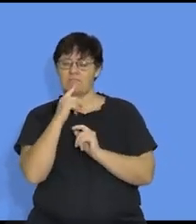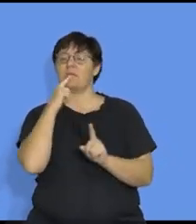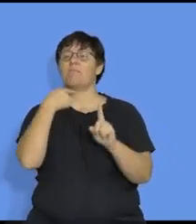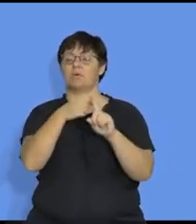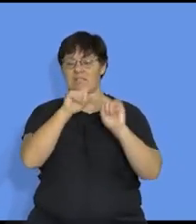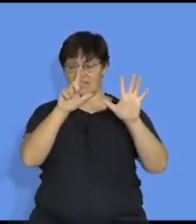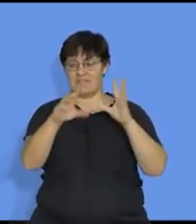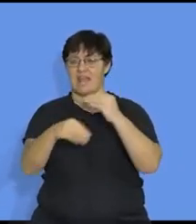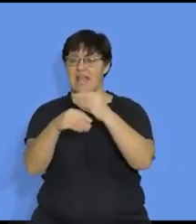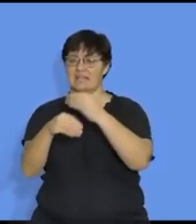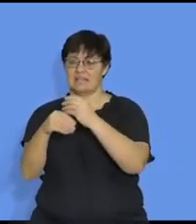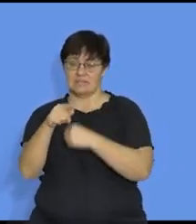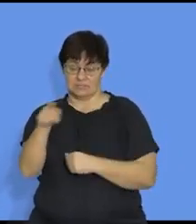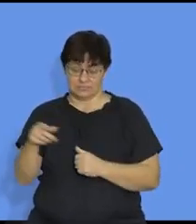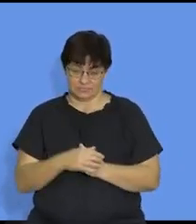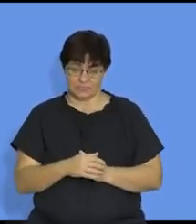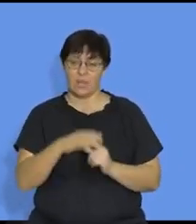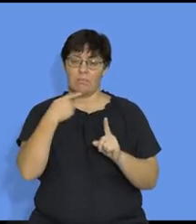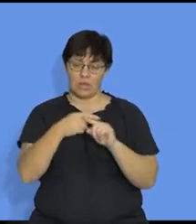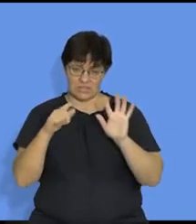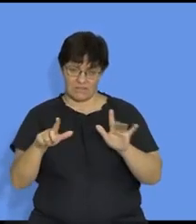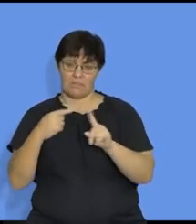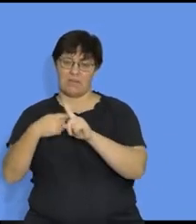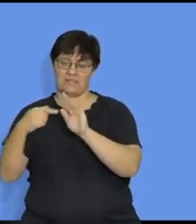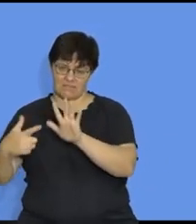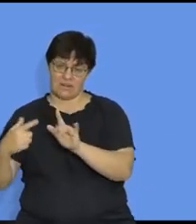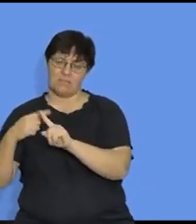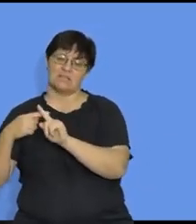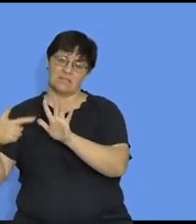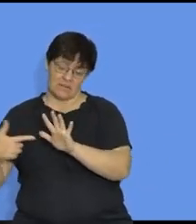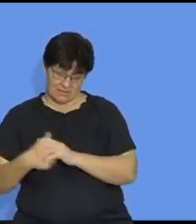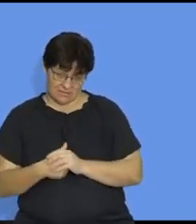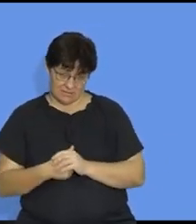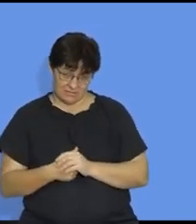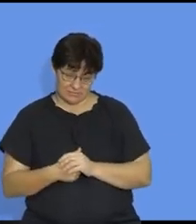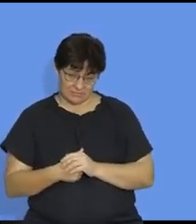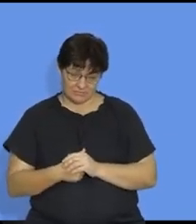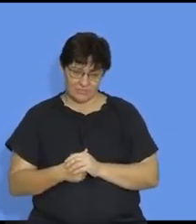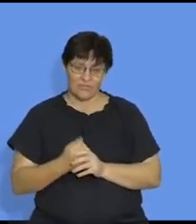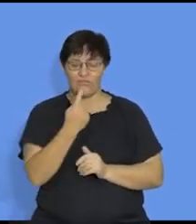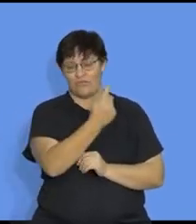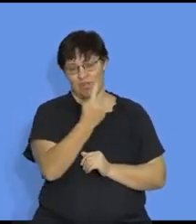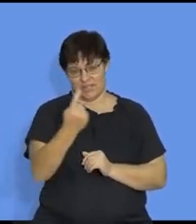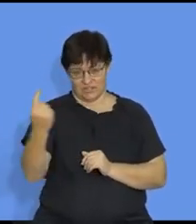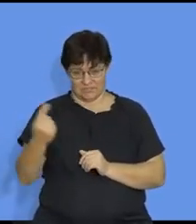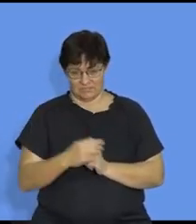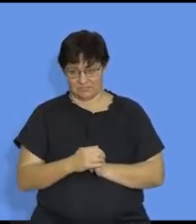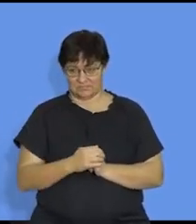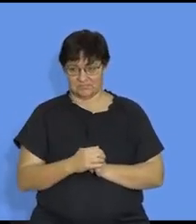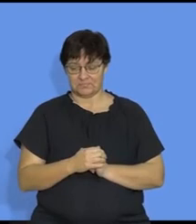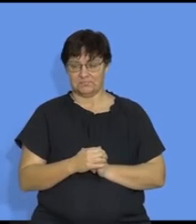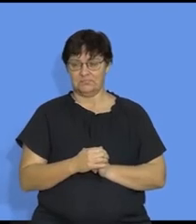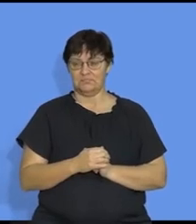7 is our common difference that we have added each time to the different terms of the